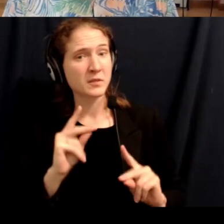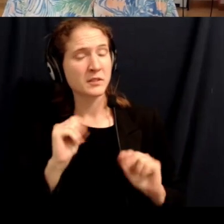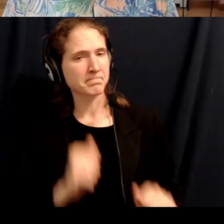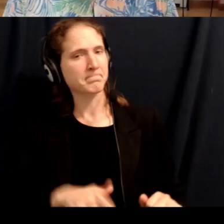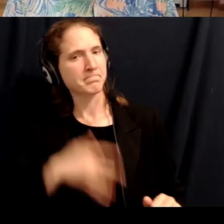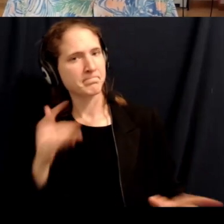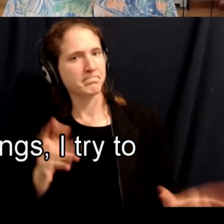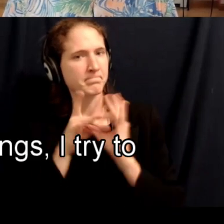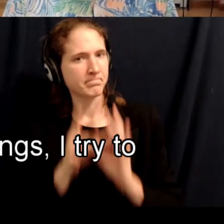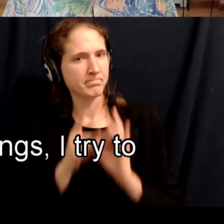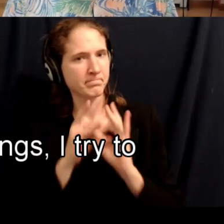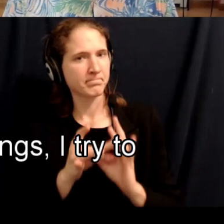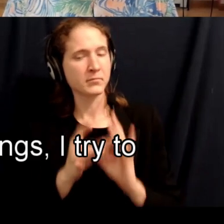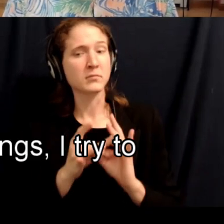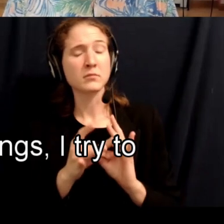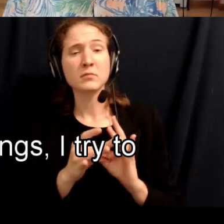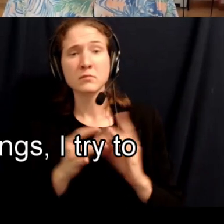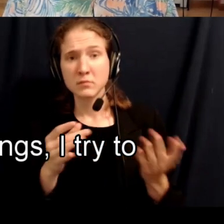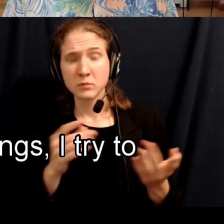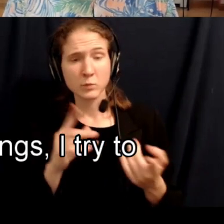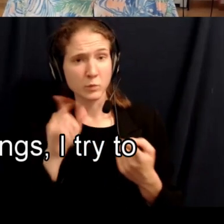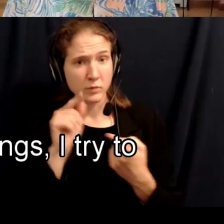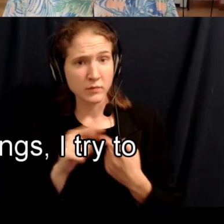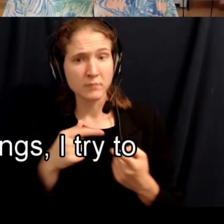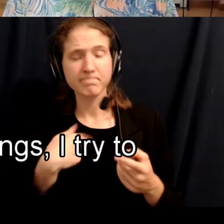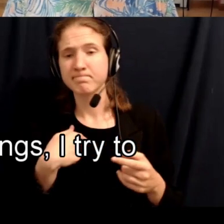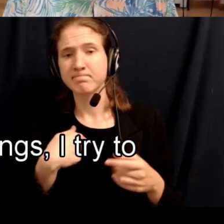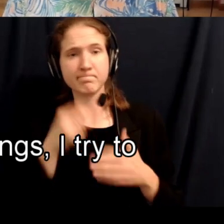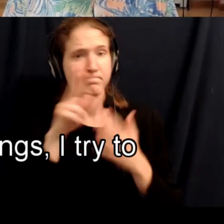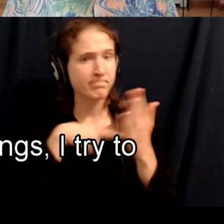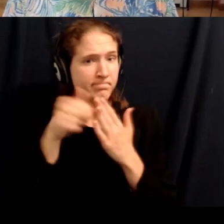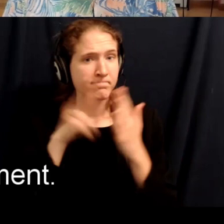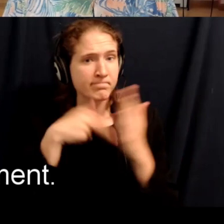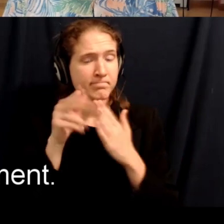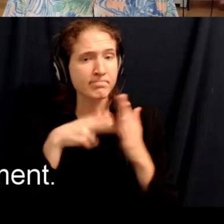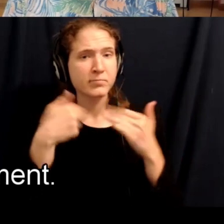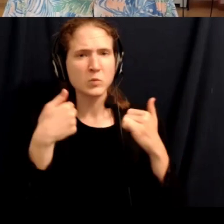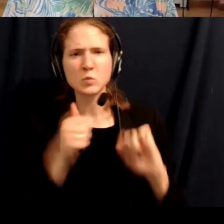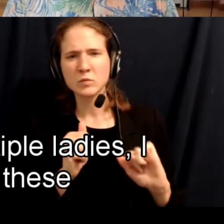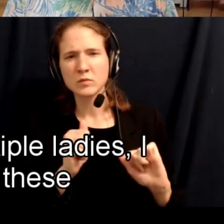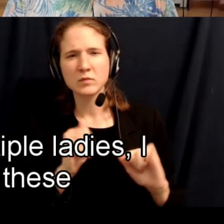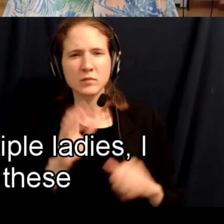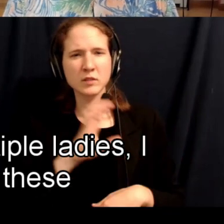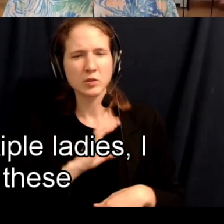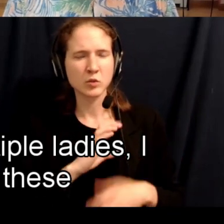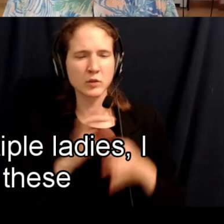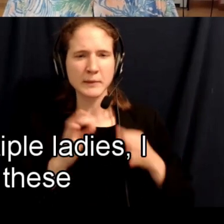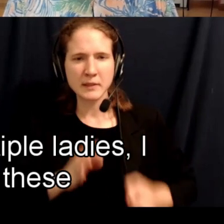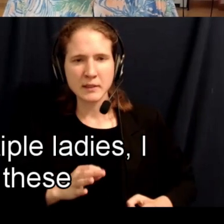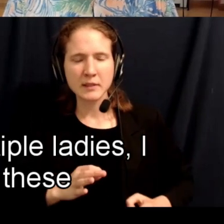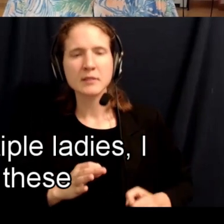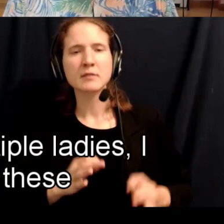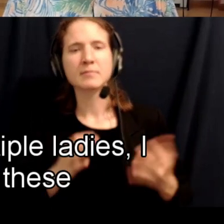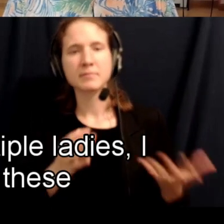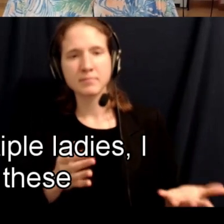it. I when I'm doing my paintings, I try to get into character development. I'm always, when I do multiple